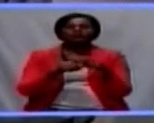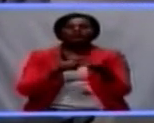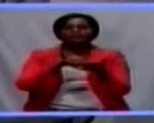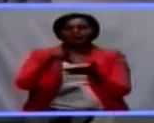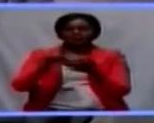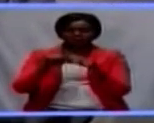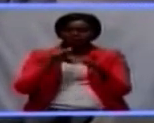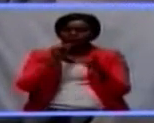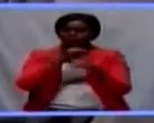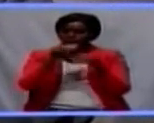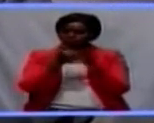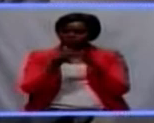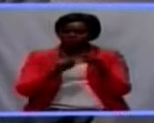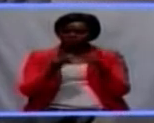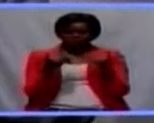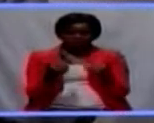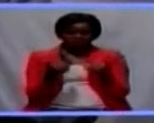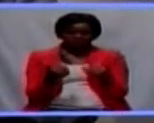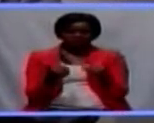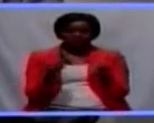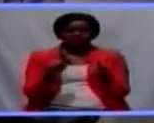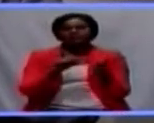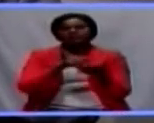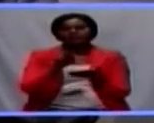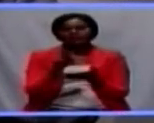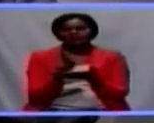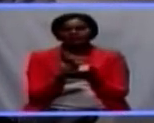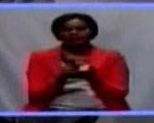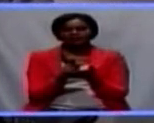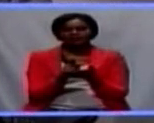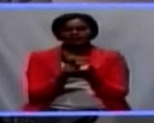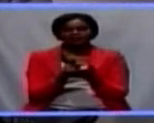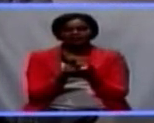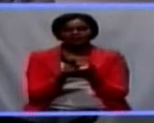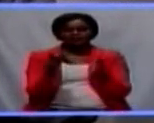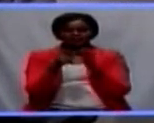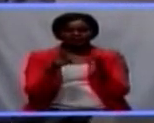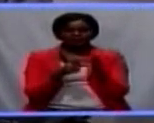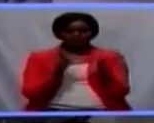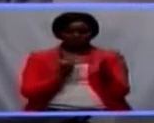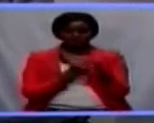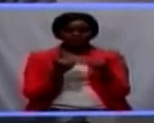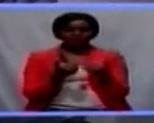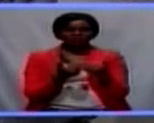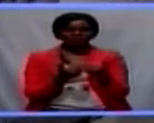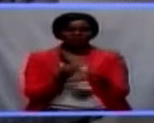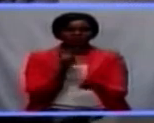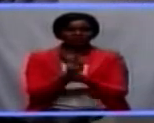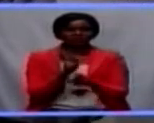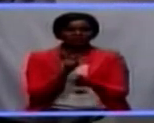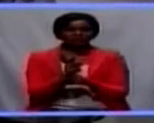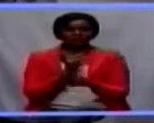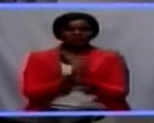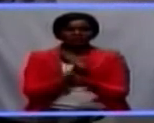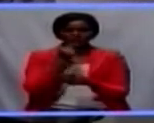not everybody will have the liquidity immediately to pay the principal taxes. Right. So we are being conservative. We are saying, okay,